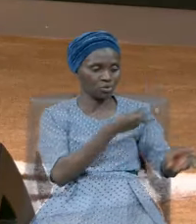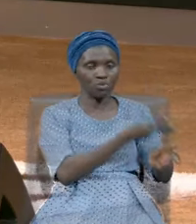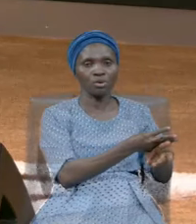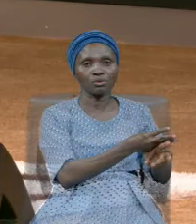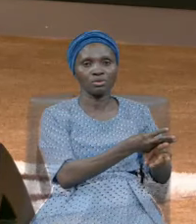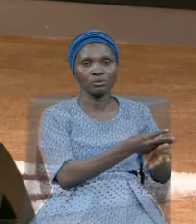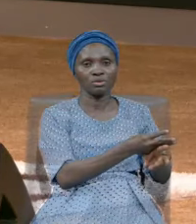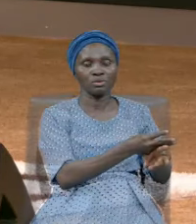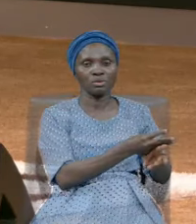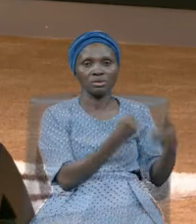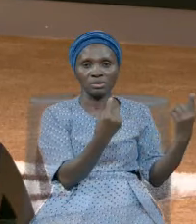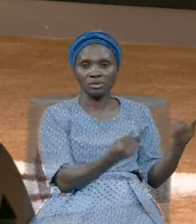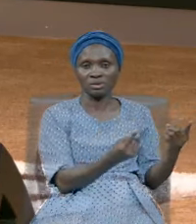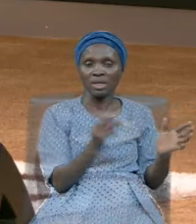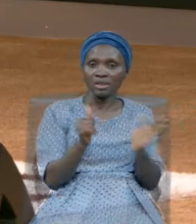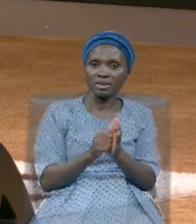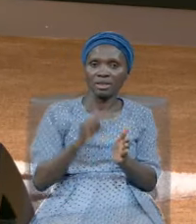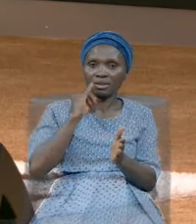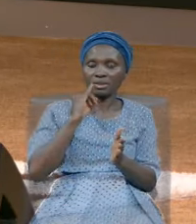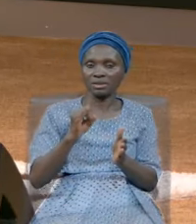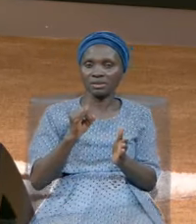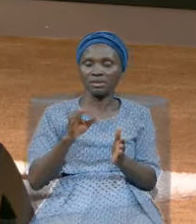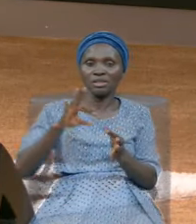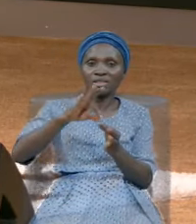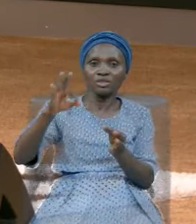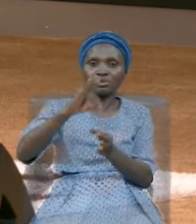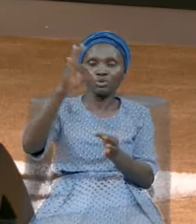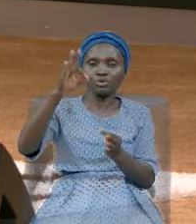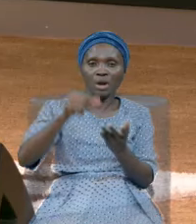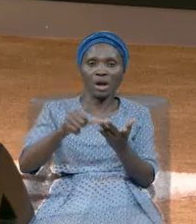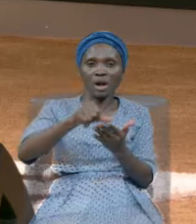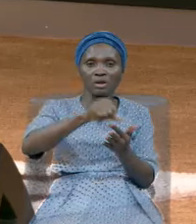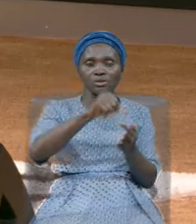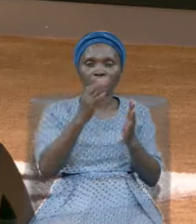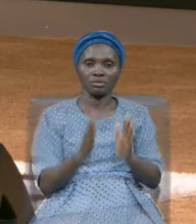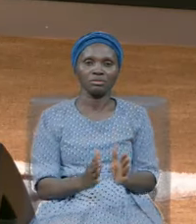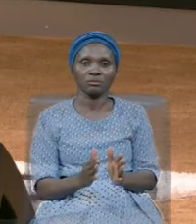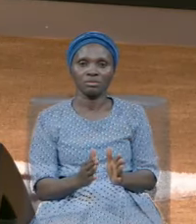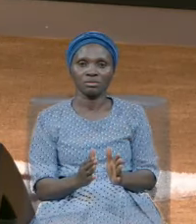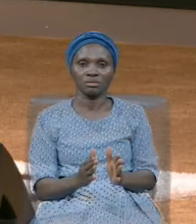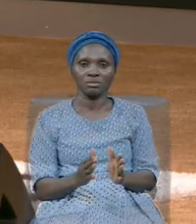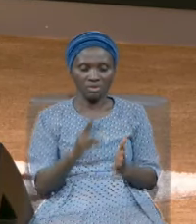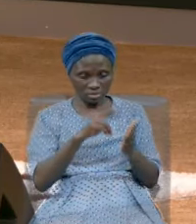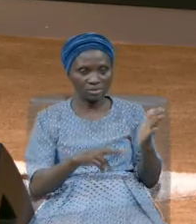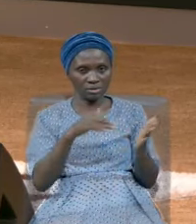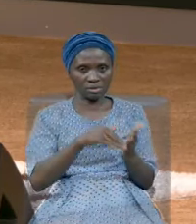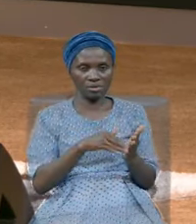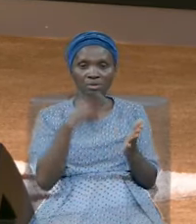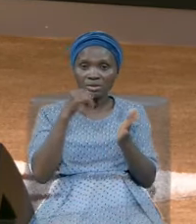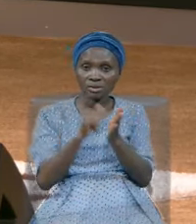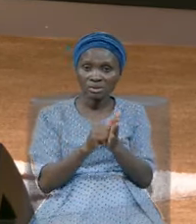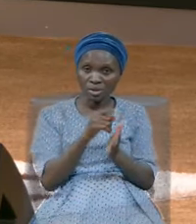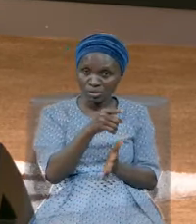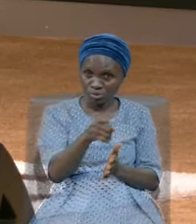adulterer. That the spiritual adulteress. Look at that. Ye adulterers and adulteresses, know